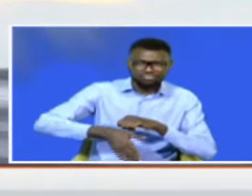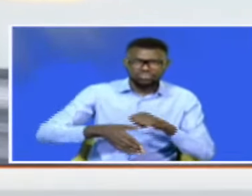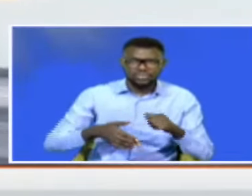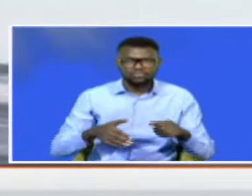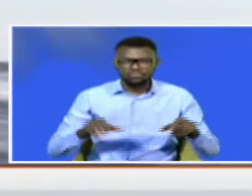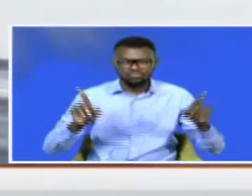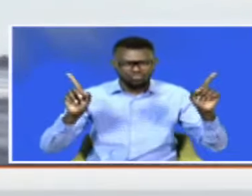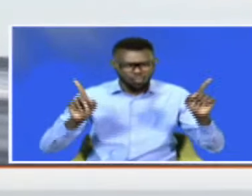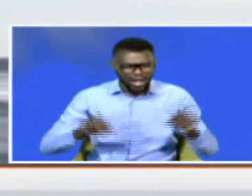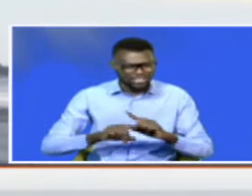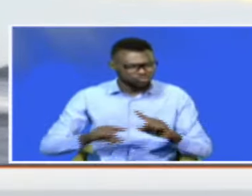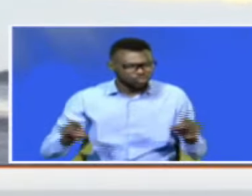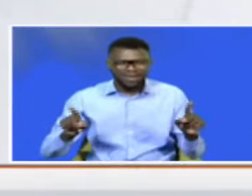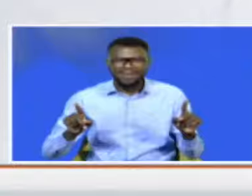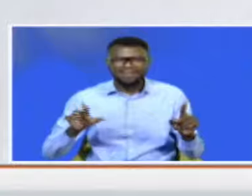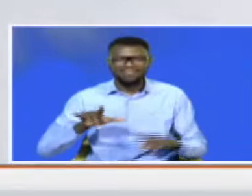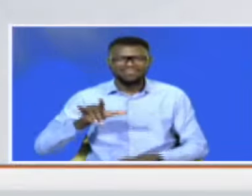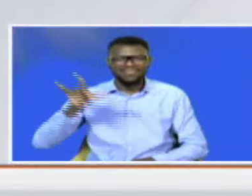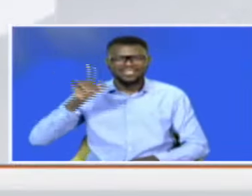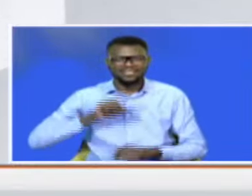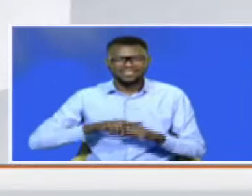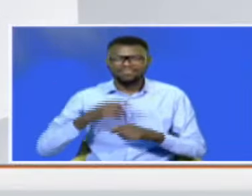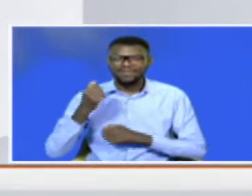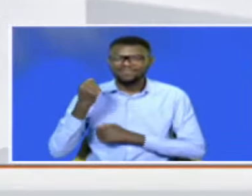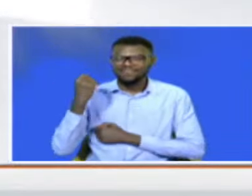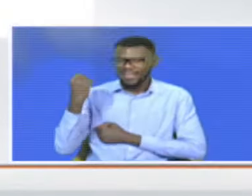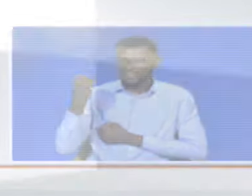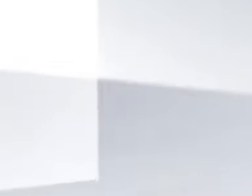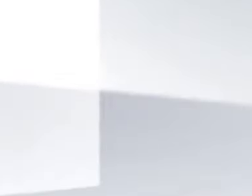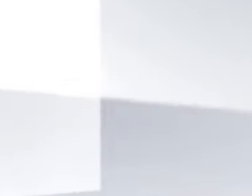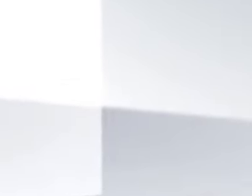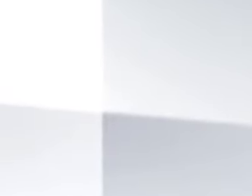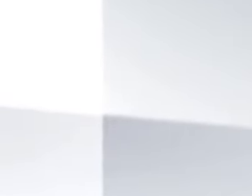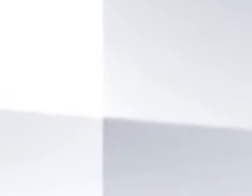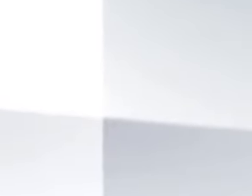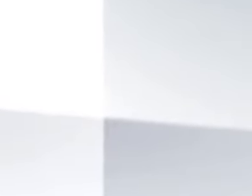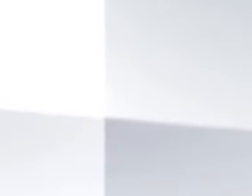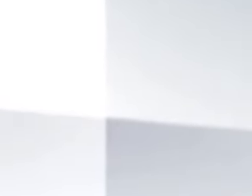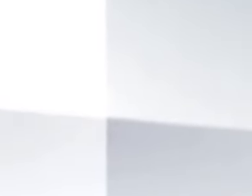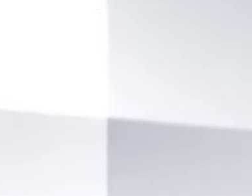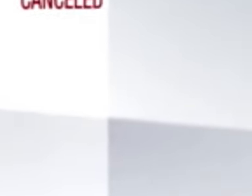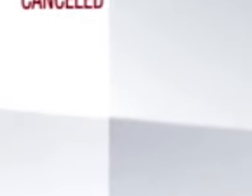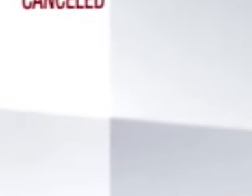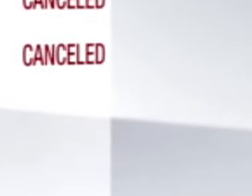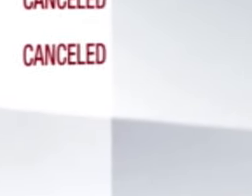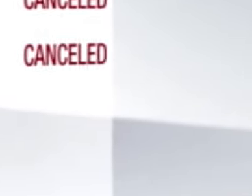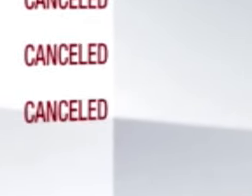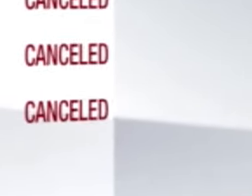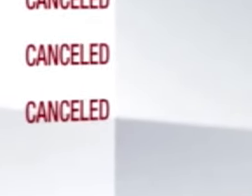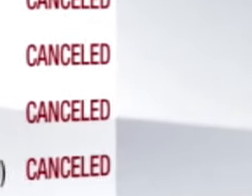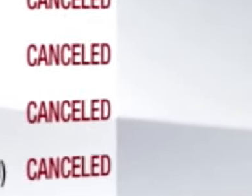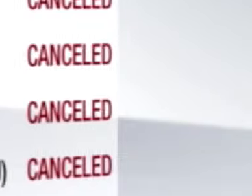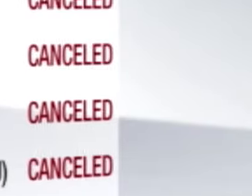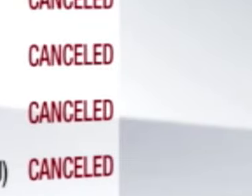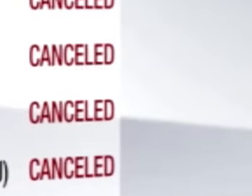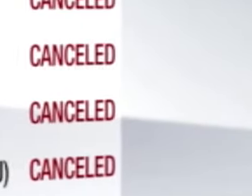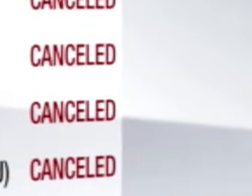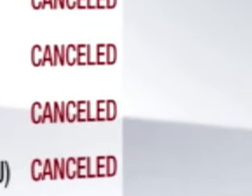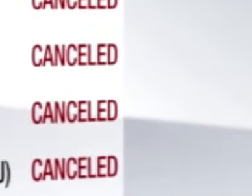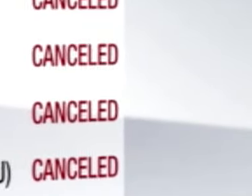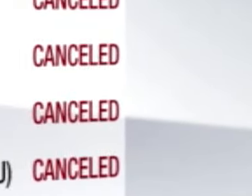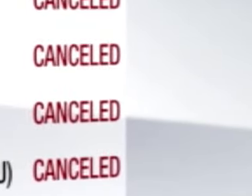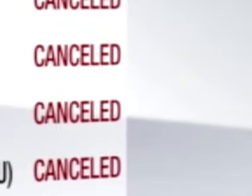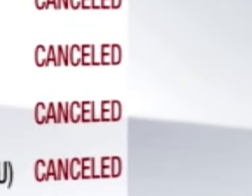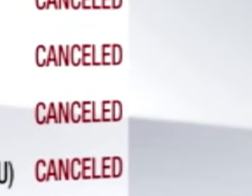commenced as early as 5 a.m., where the KQ flight from Zanzibar was cancelled, followed by other KQ flights from